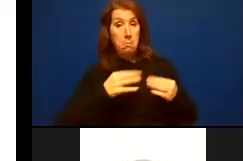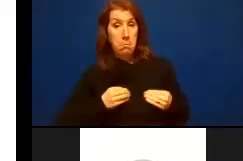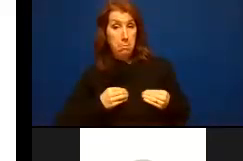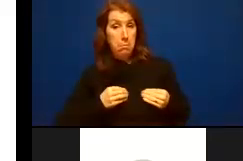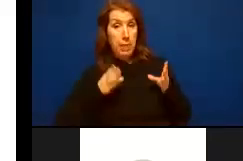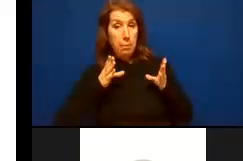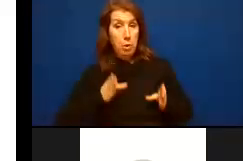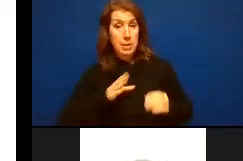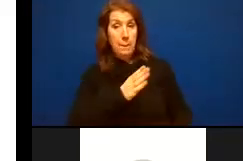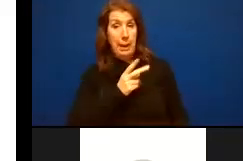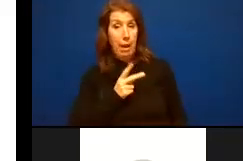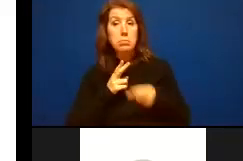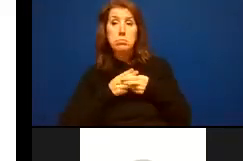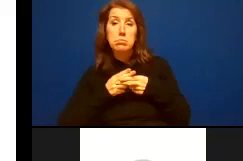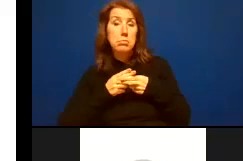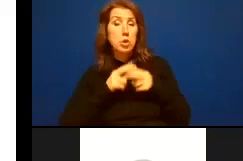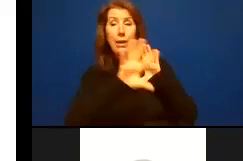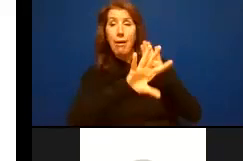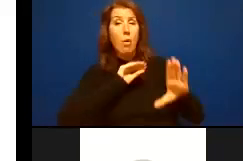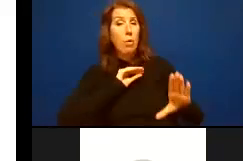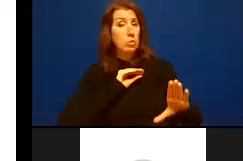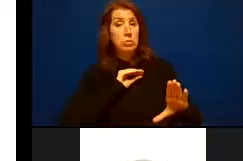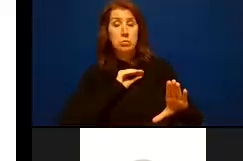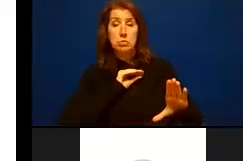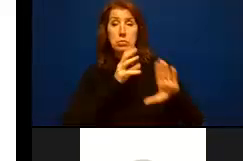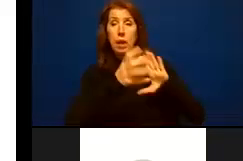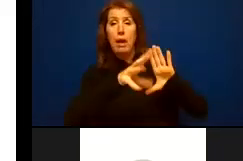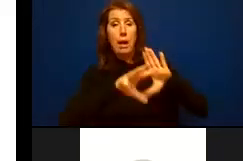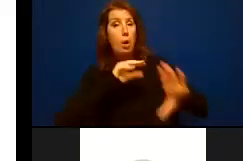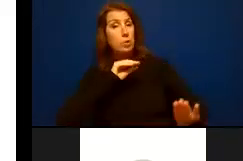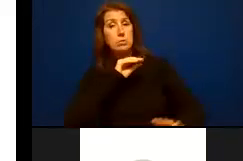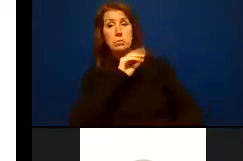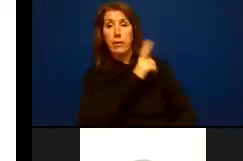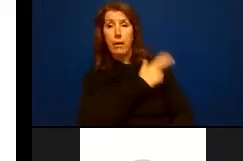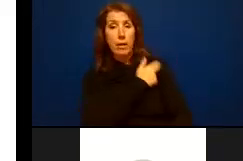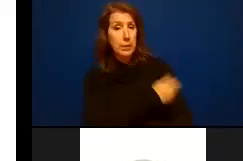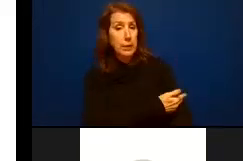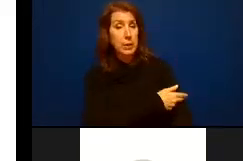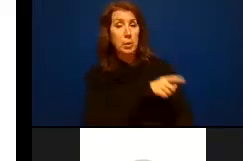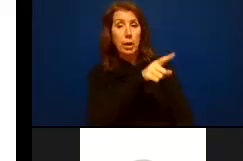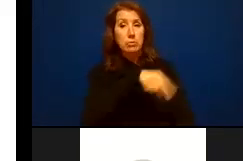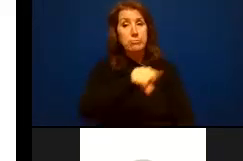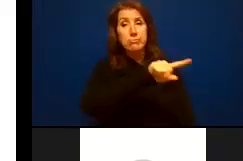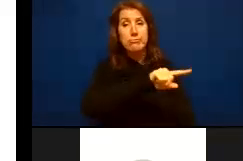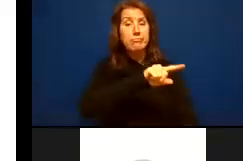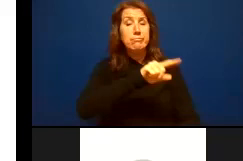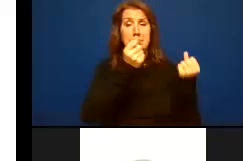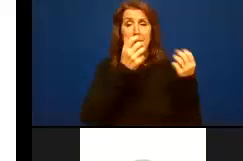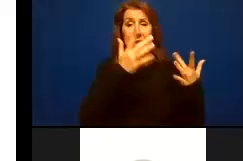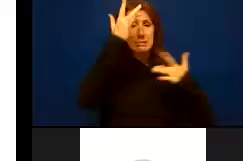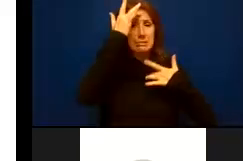while, just to get them out of a COVID-ridden institution, even if as a